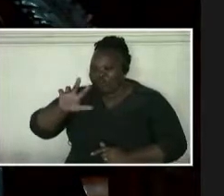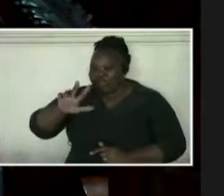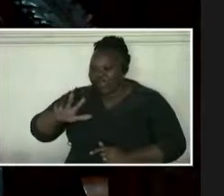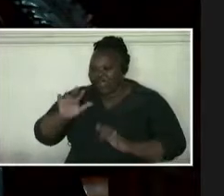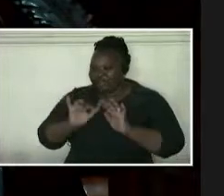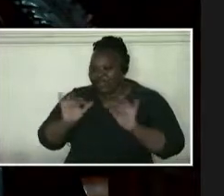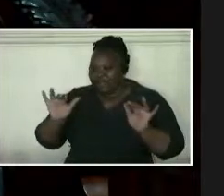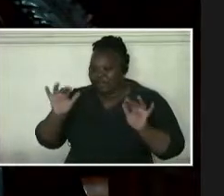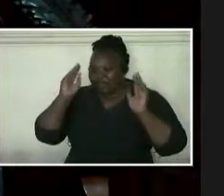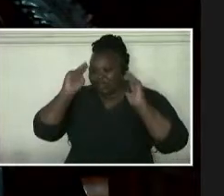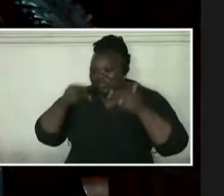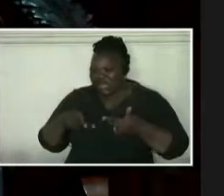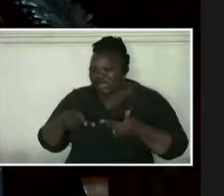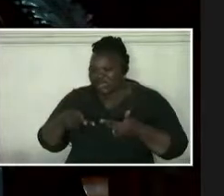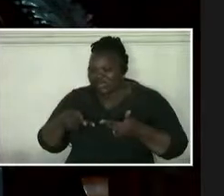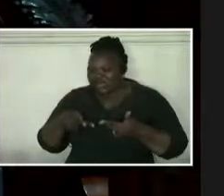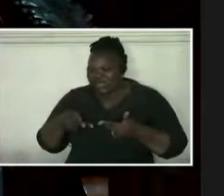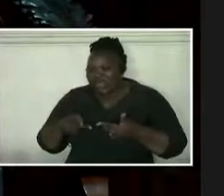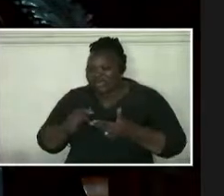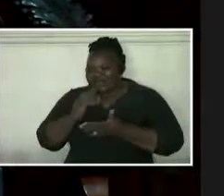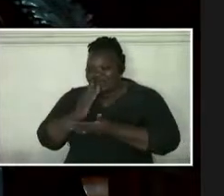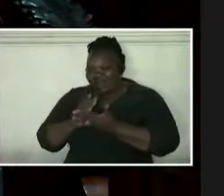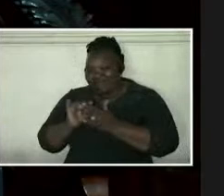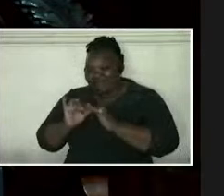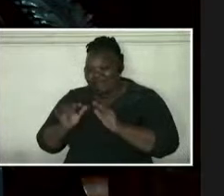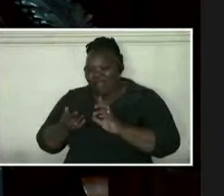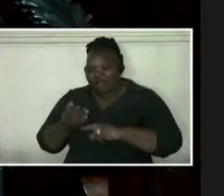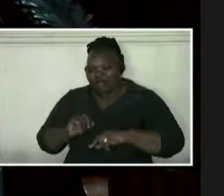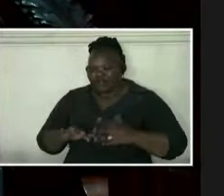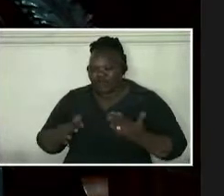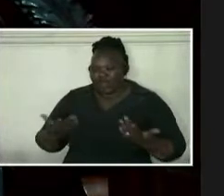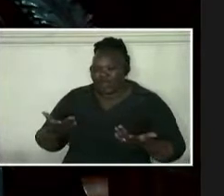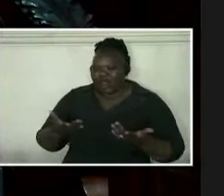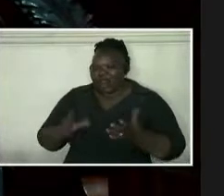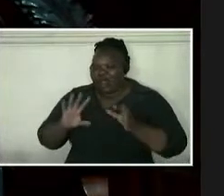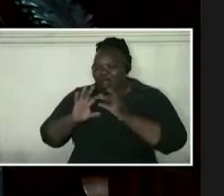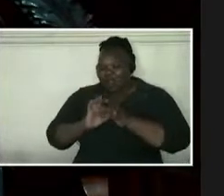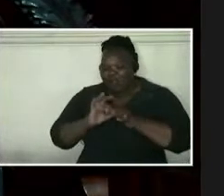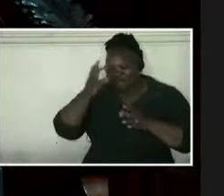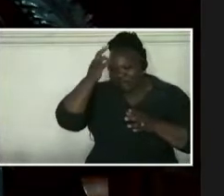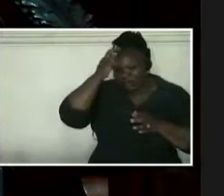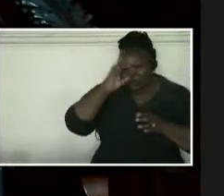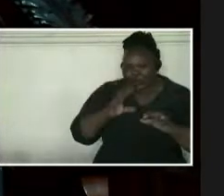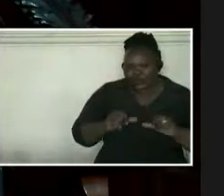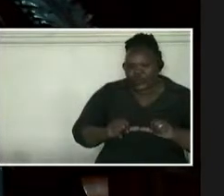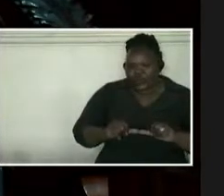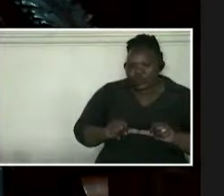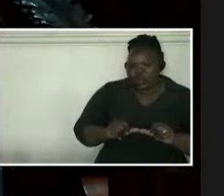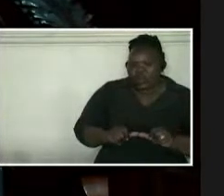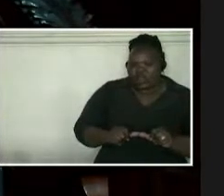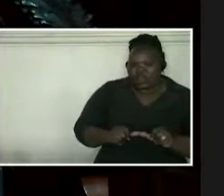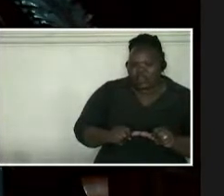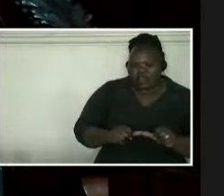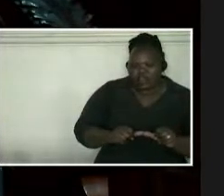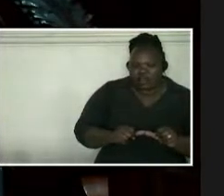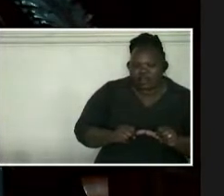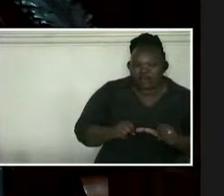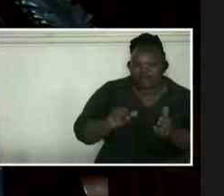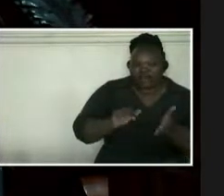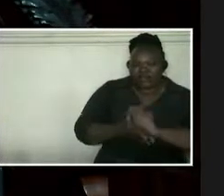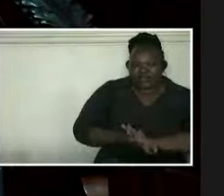mainly still yet to be accounted for scores of other people are without home this government continues to do its best to elevate the impact of this